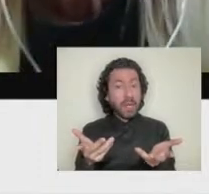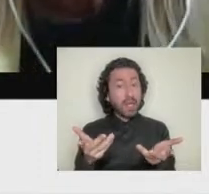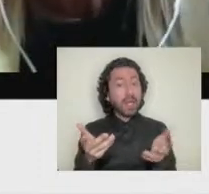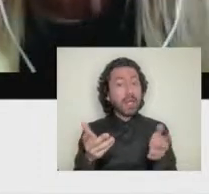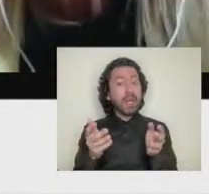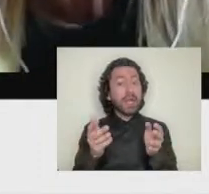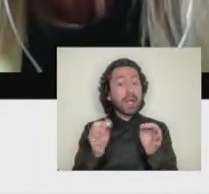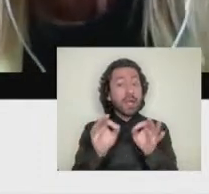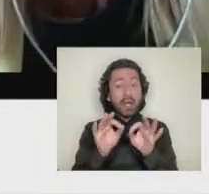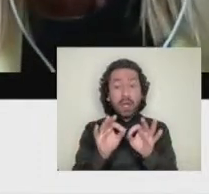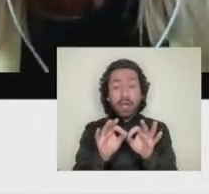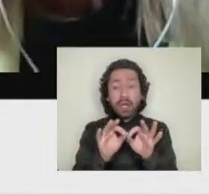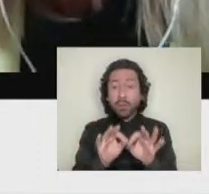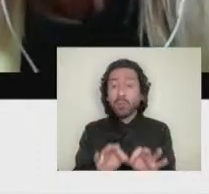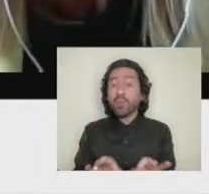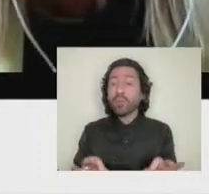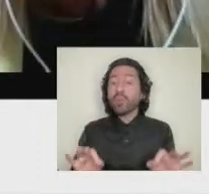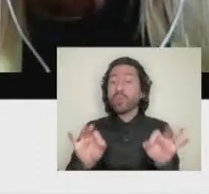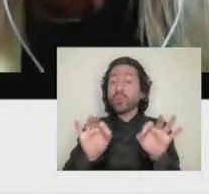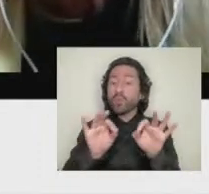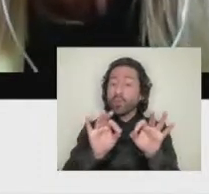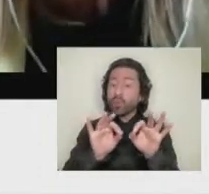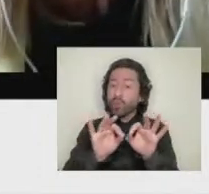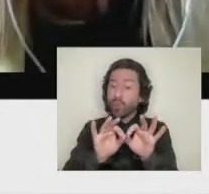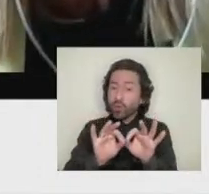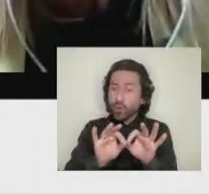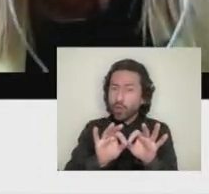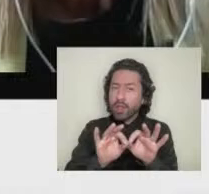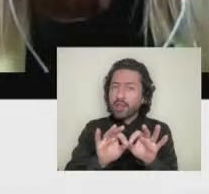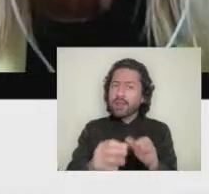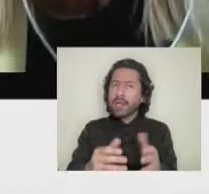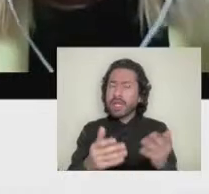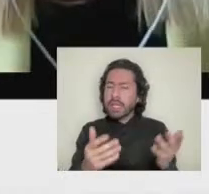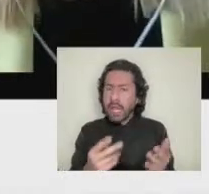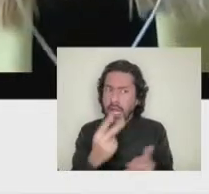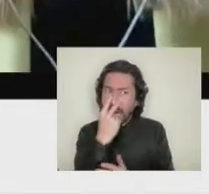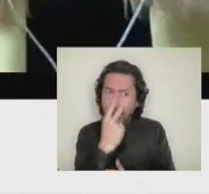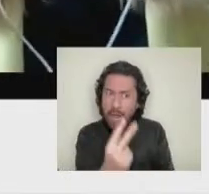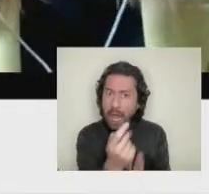a reality, it's important to monitor what it is that we do,